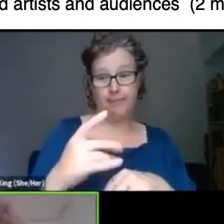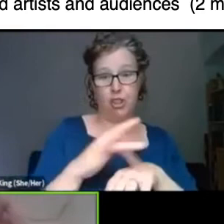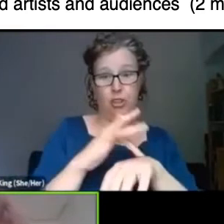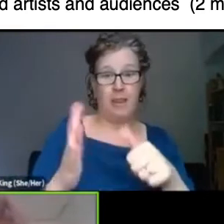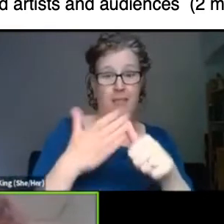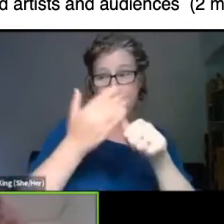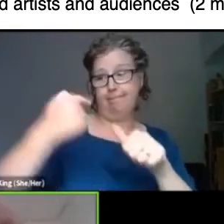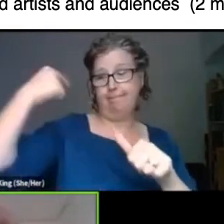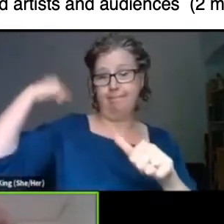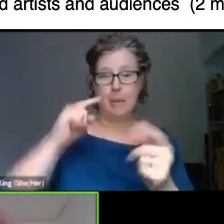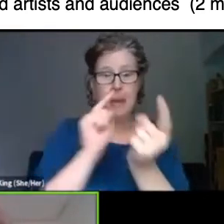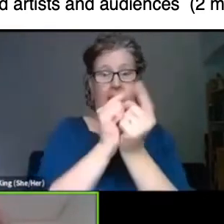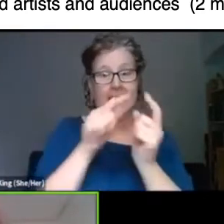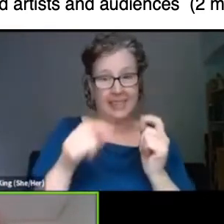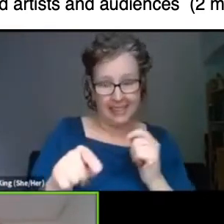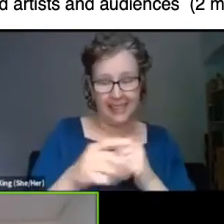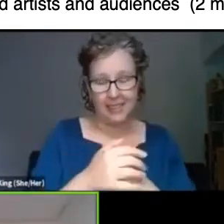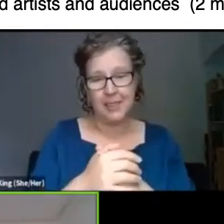initially.